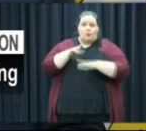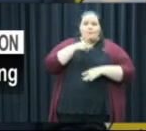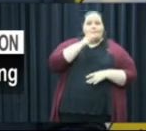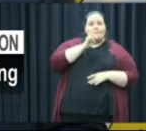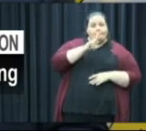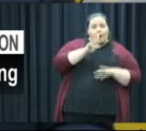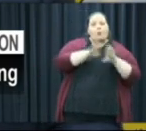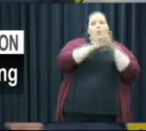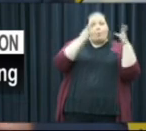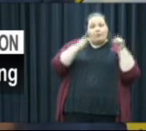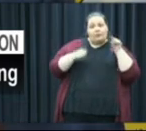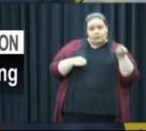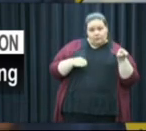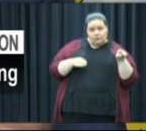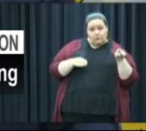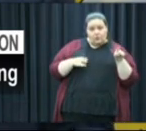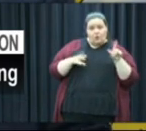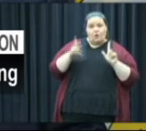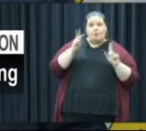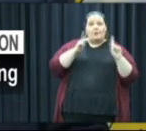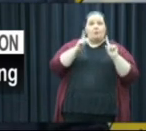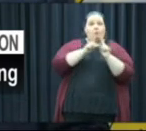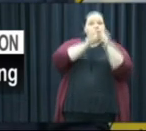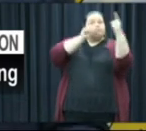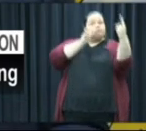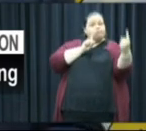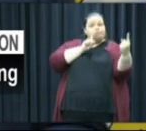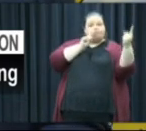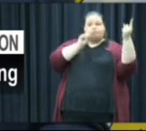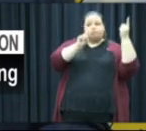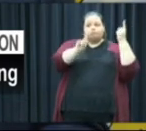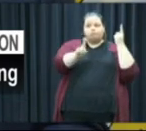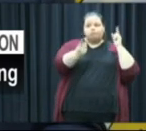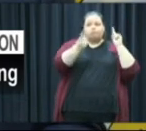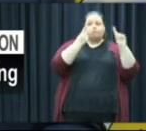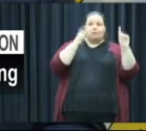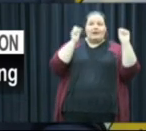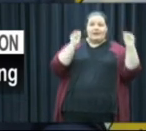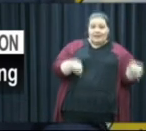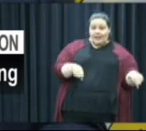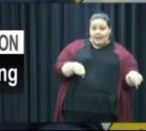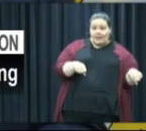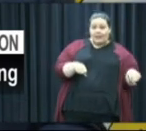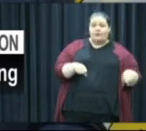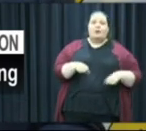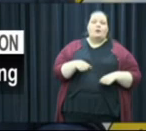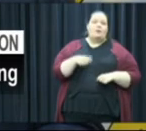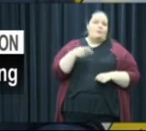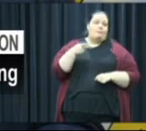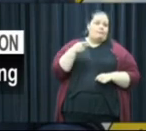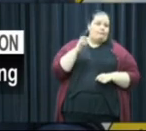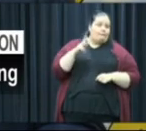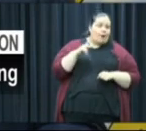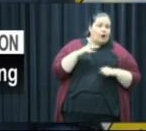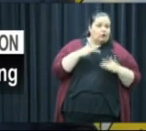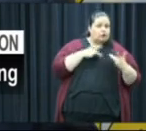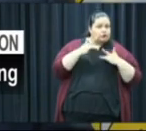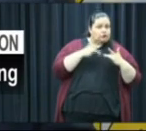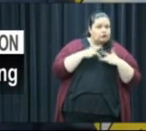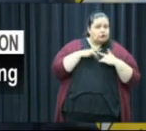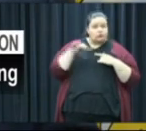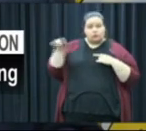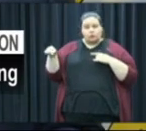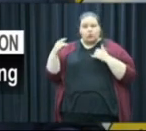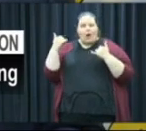open. So anywhere where people can have an open space and walk around, that's fine. The parks, the playgrounds are concerned because of the